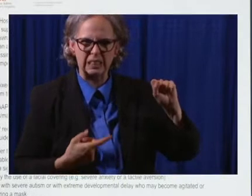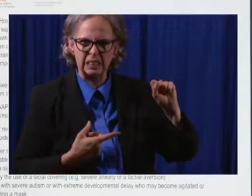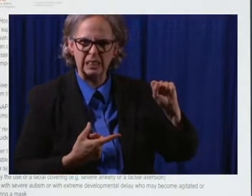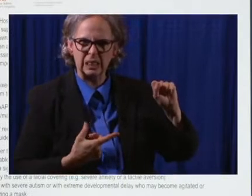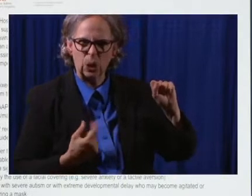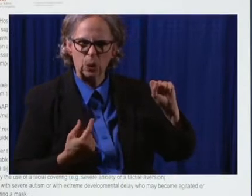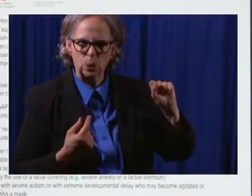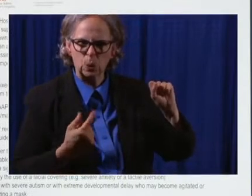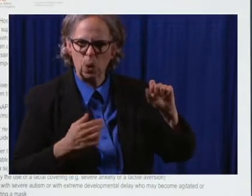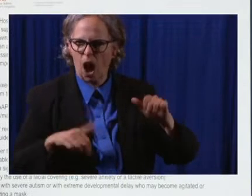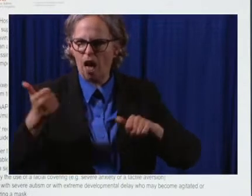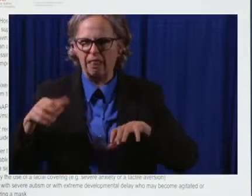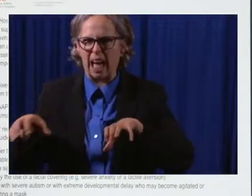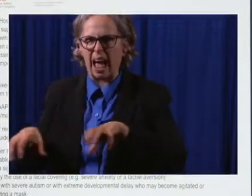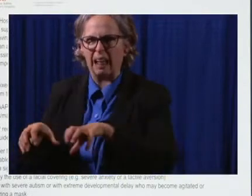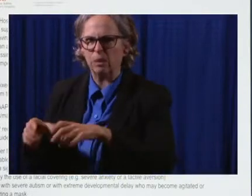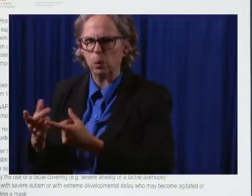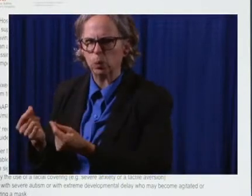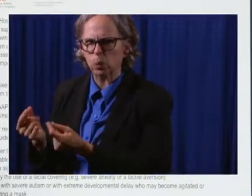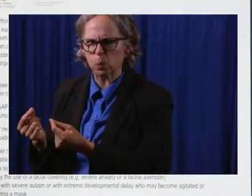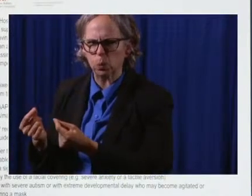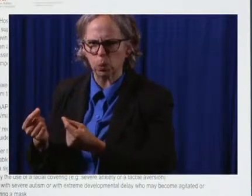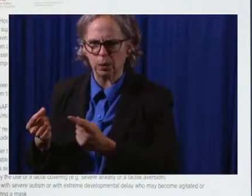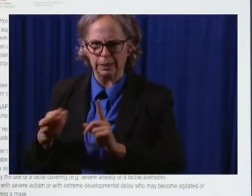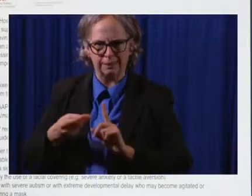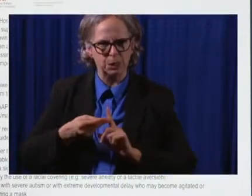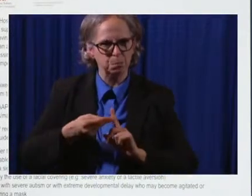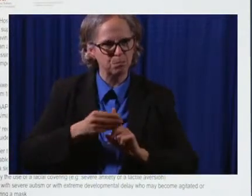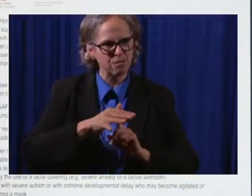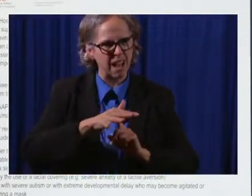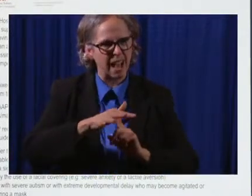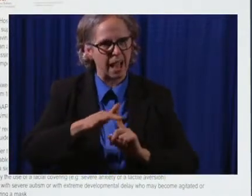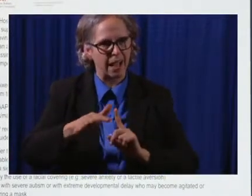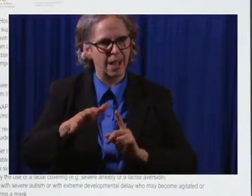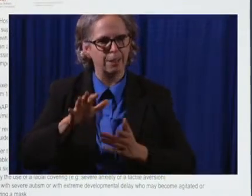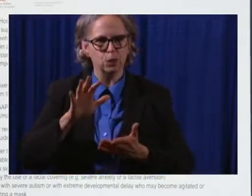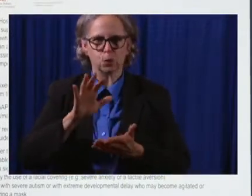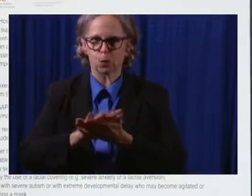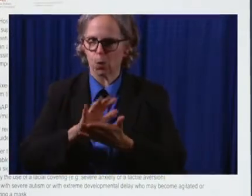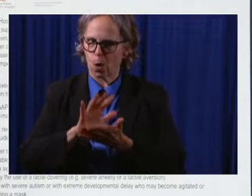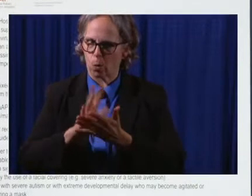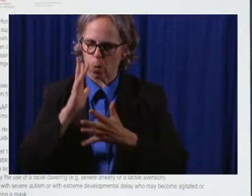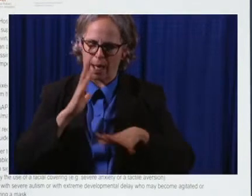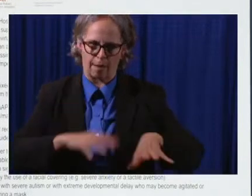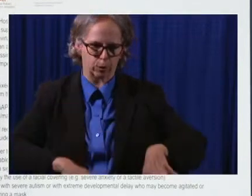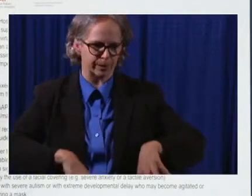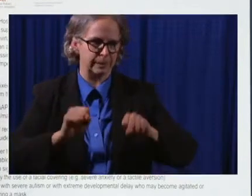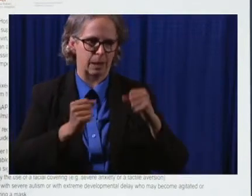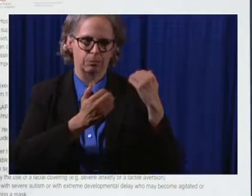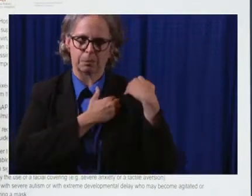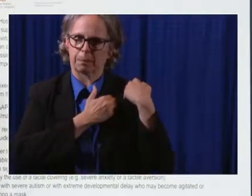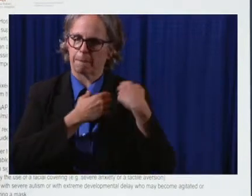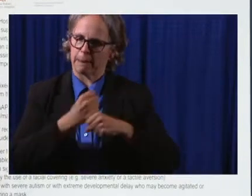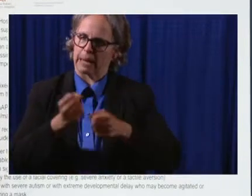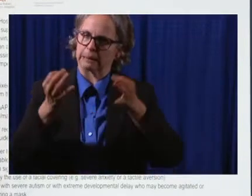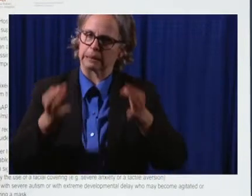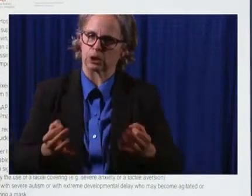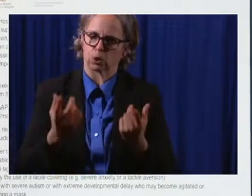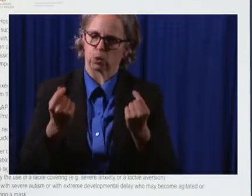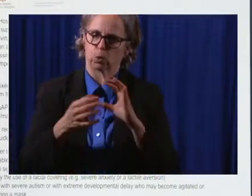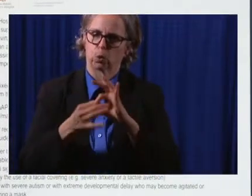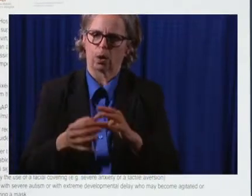make a decision, and they'll make it long before we'll make those decisions probably because they're on the scene and they're the ones who are